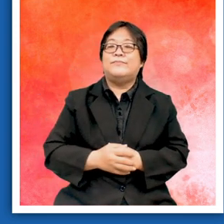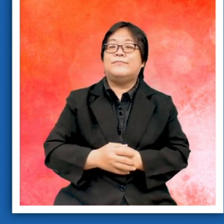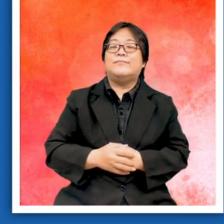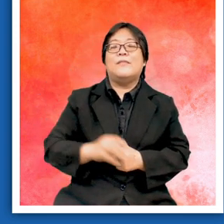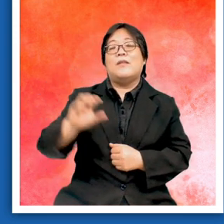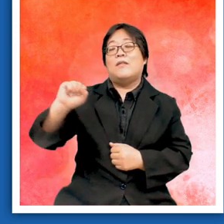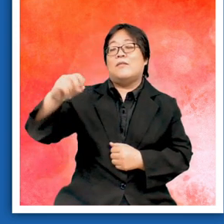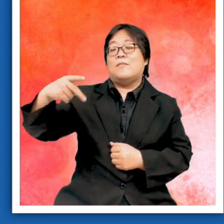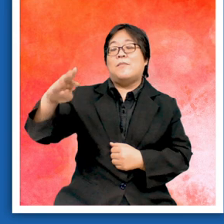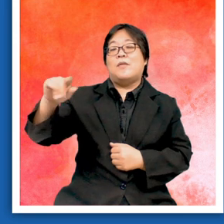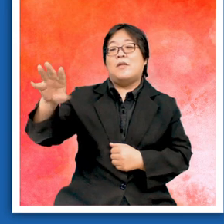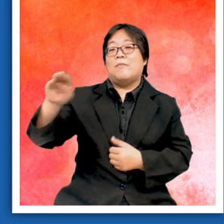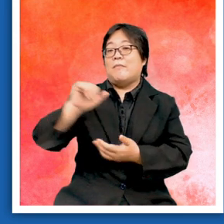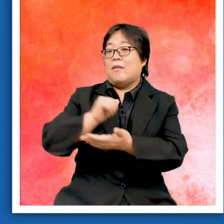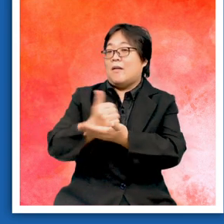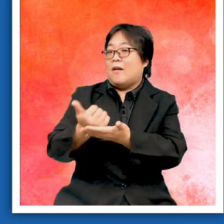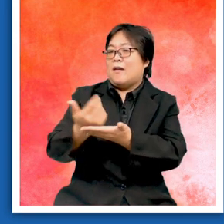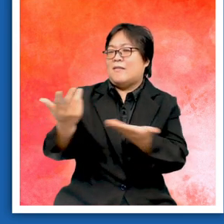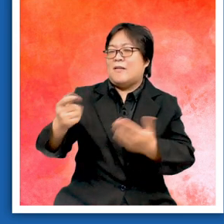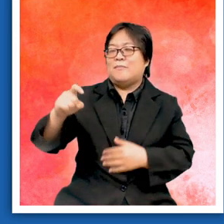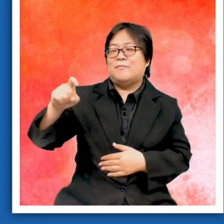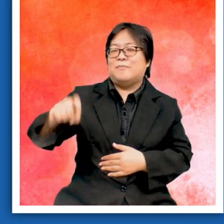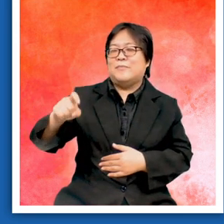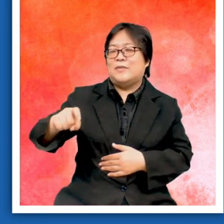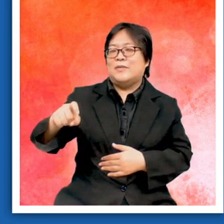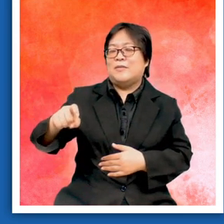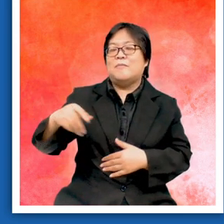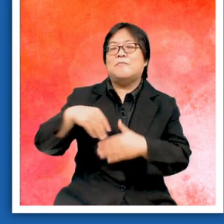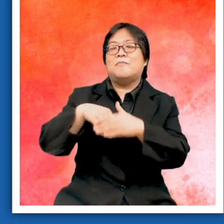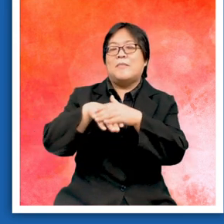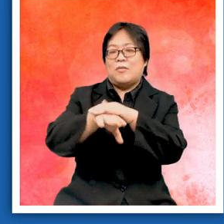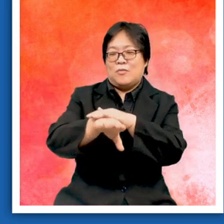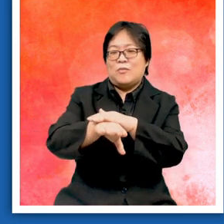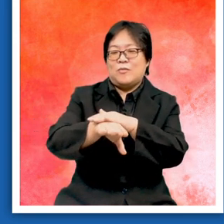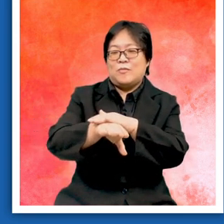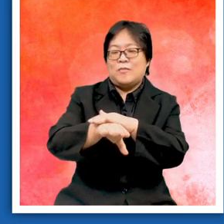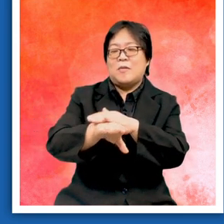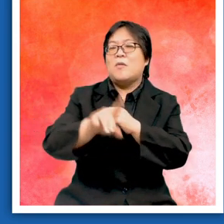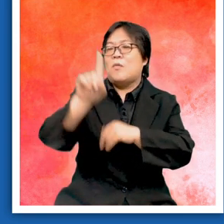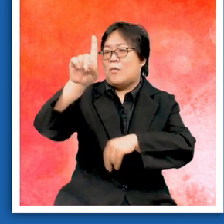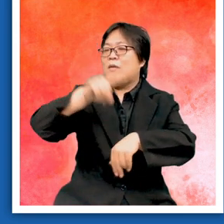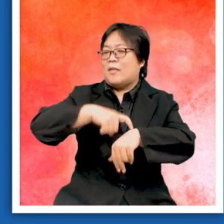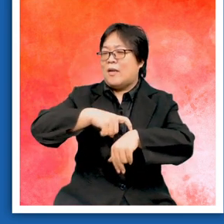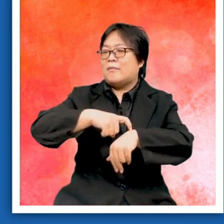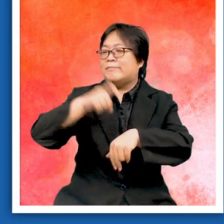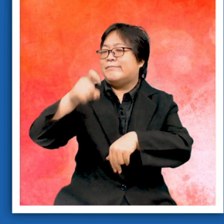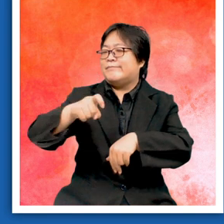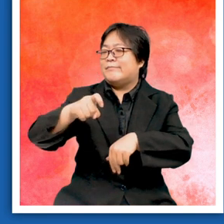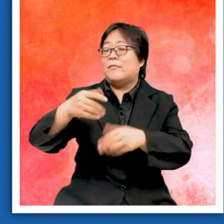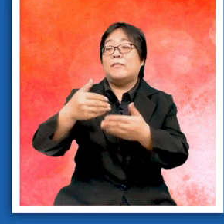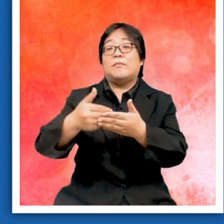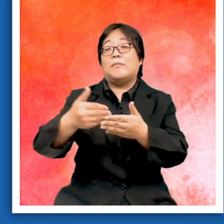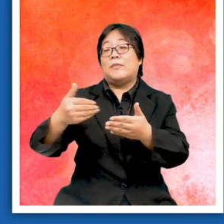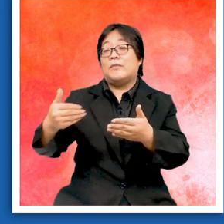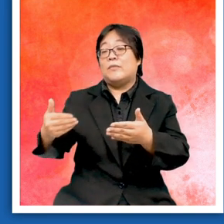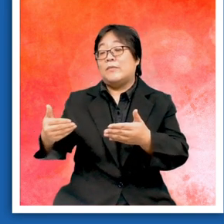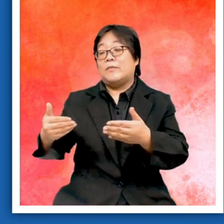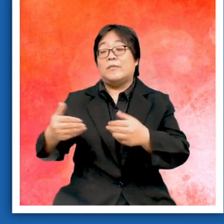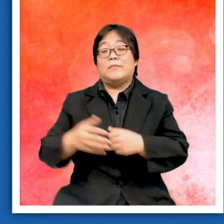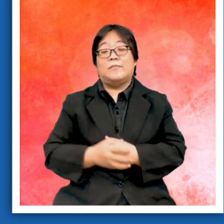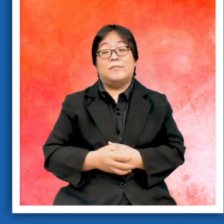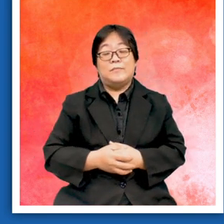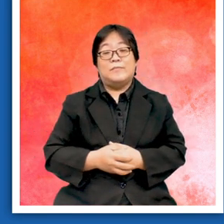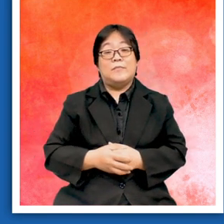Spectrum account needs to be logged in at least once before